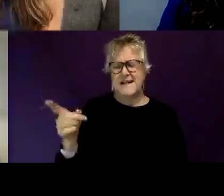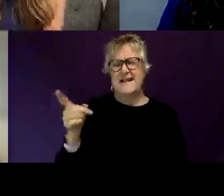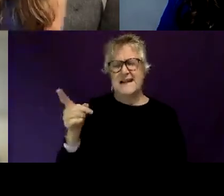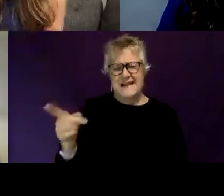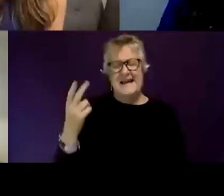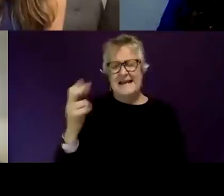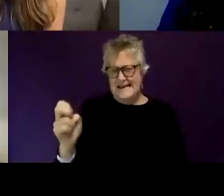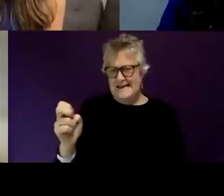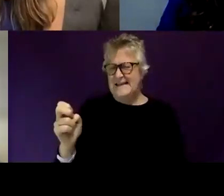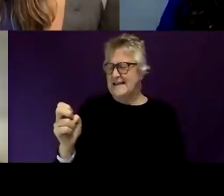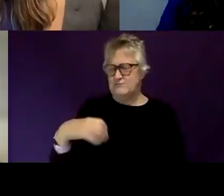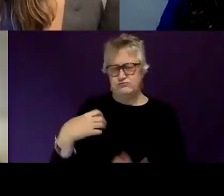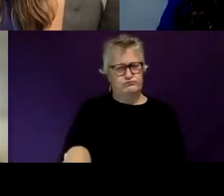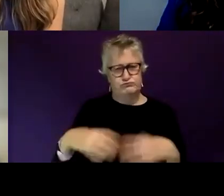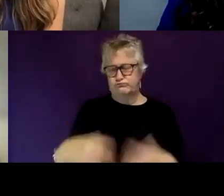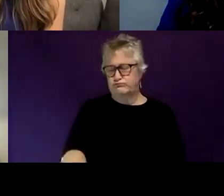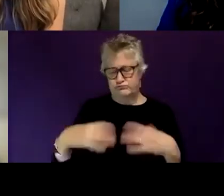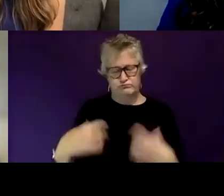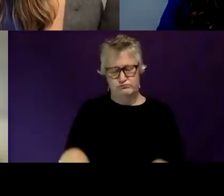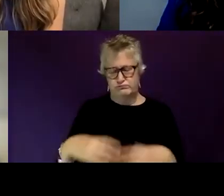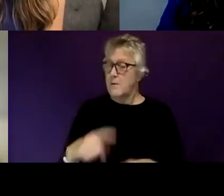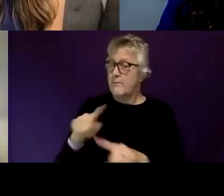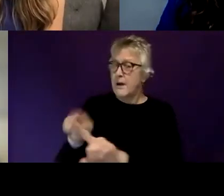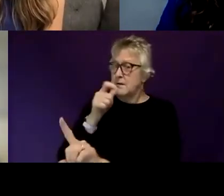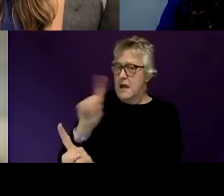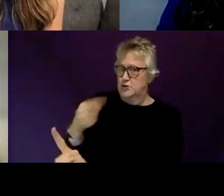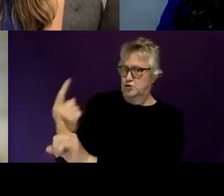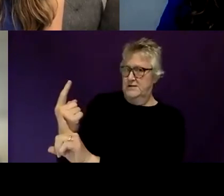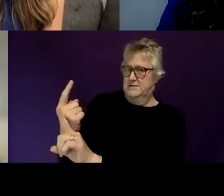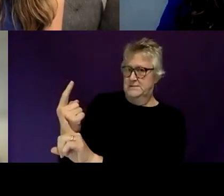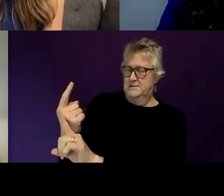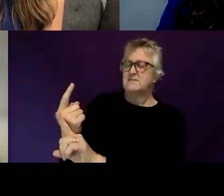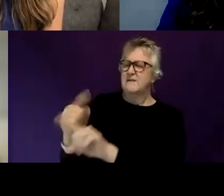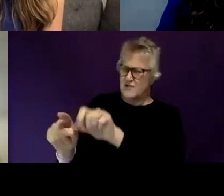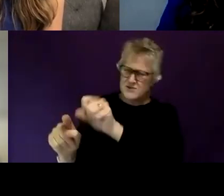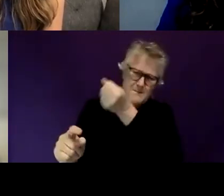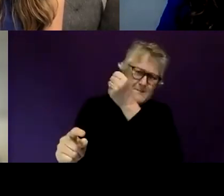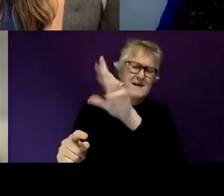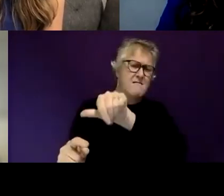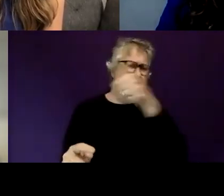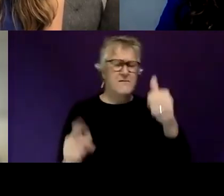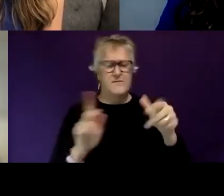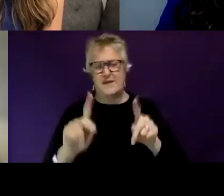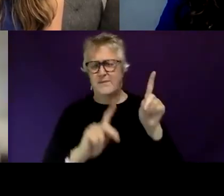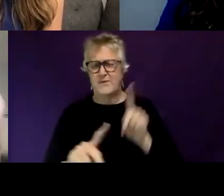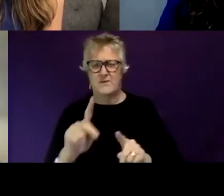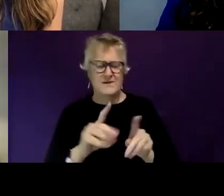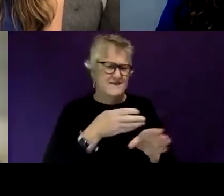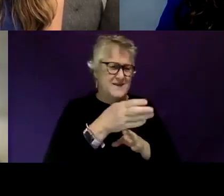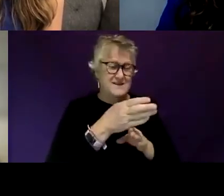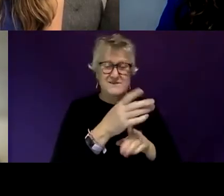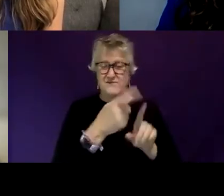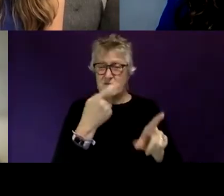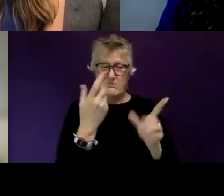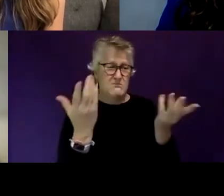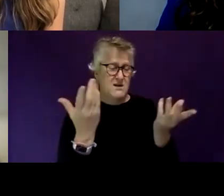because there's all the other people who were working in the fields, who were all the way from, our nurses, all of